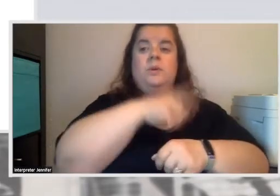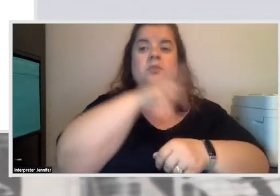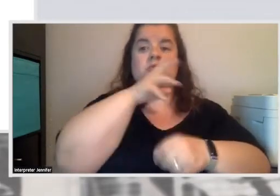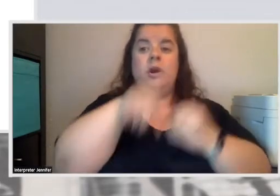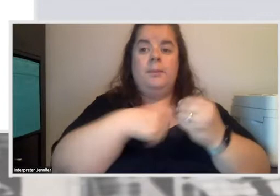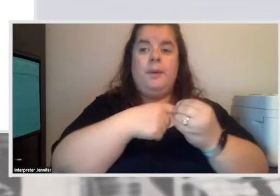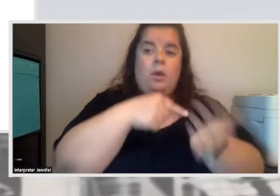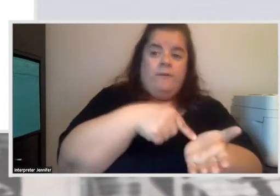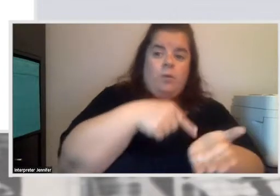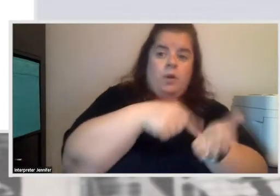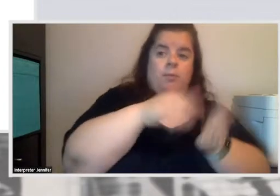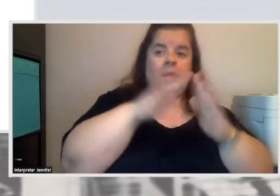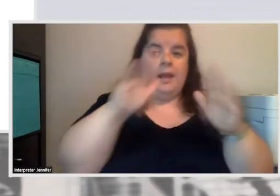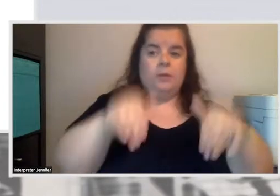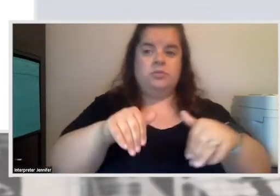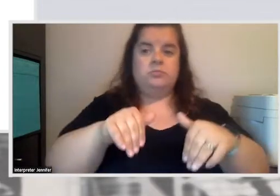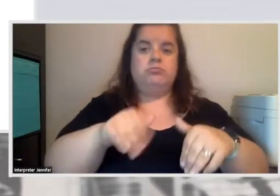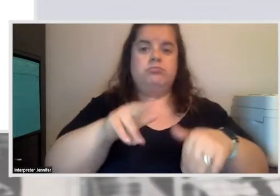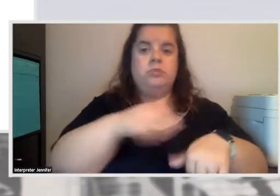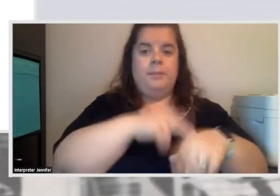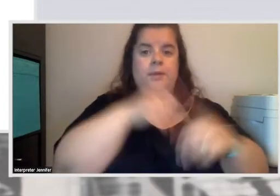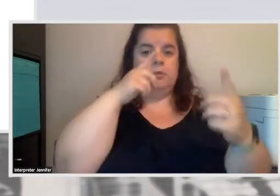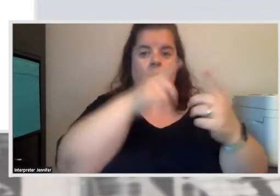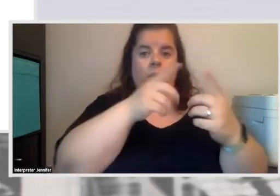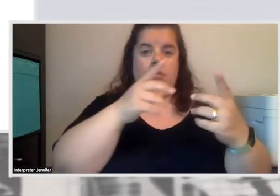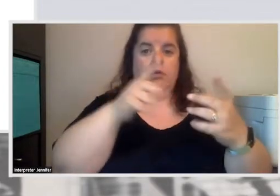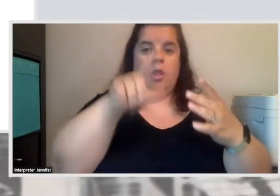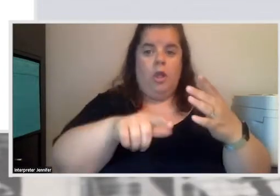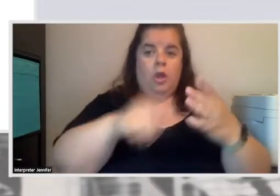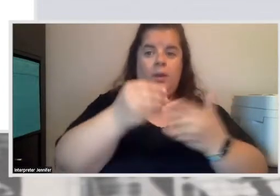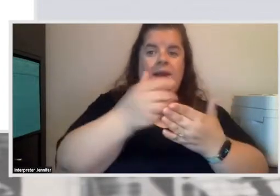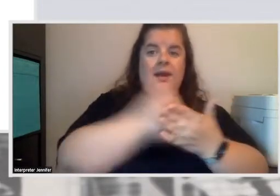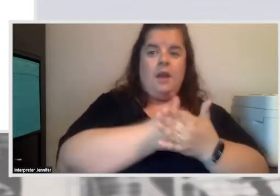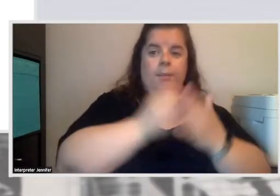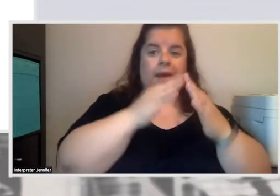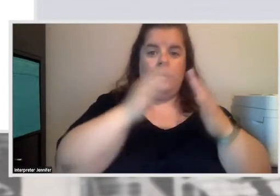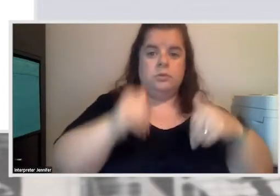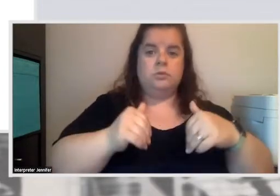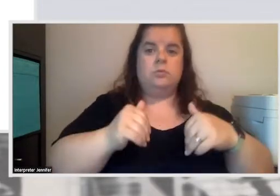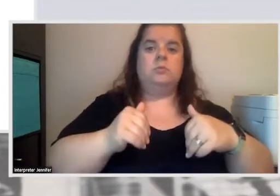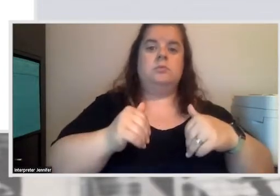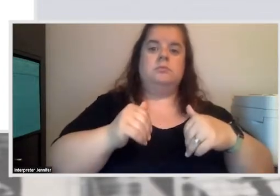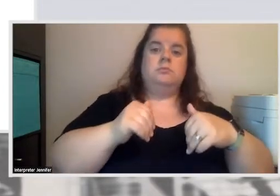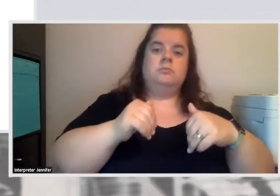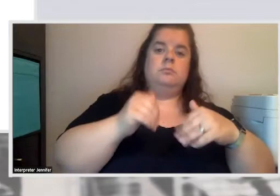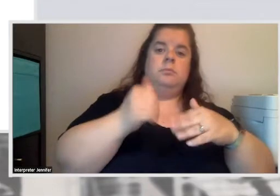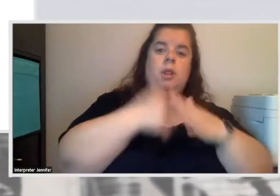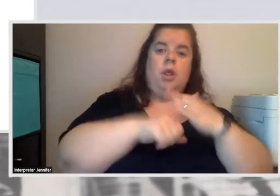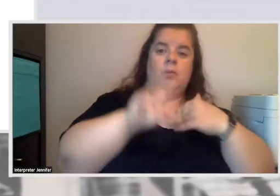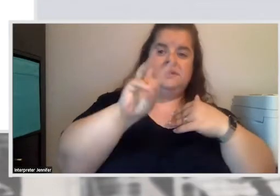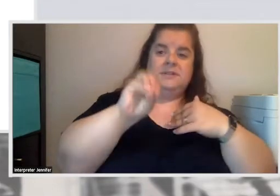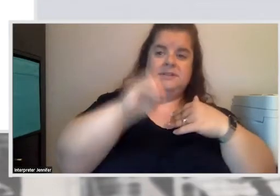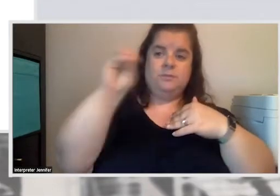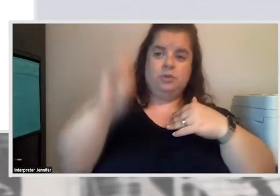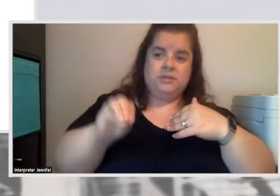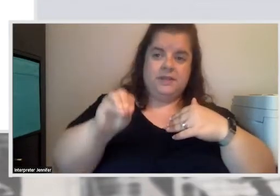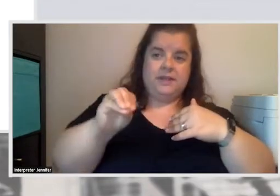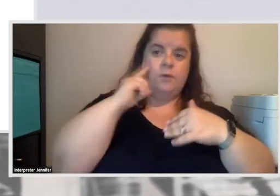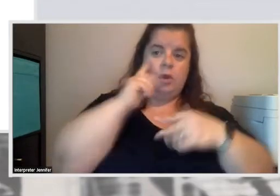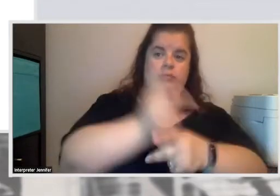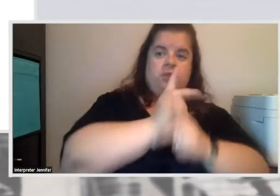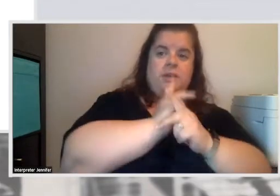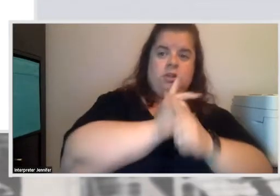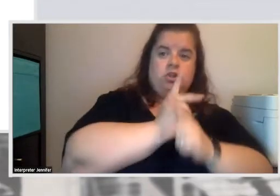this is typically aimed at assisting lower income households that are at or below 60% of the area median income for renters,